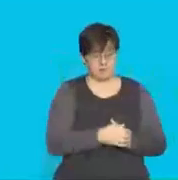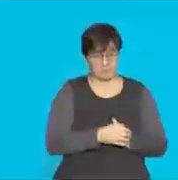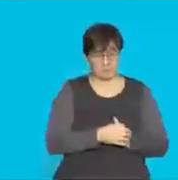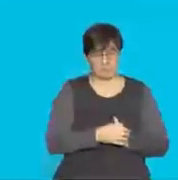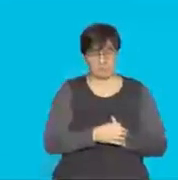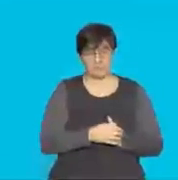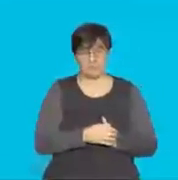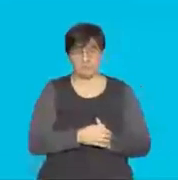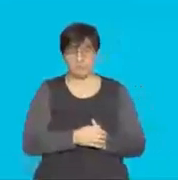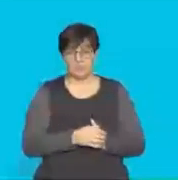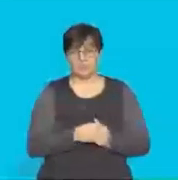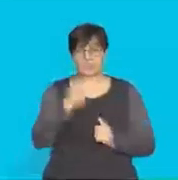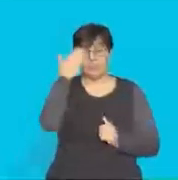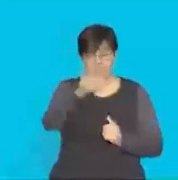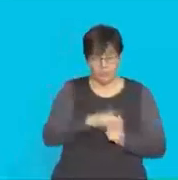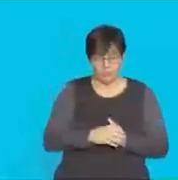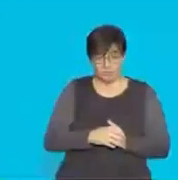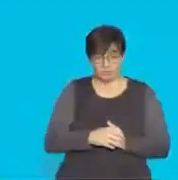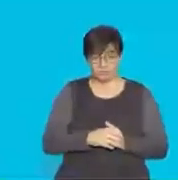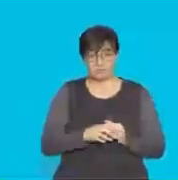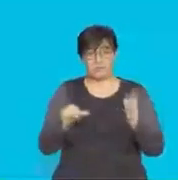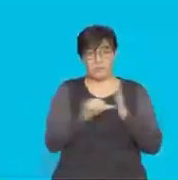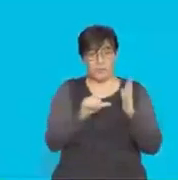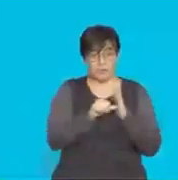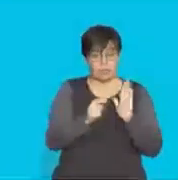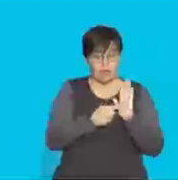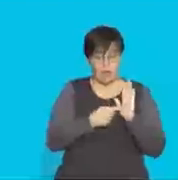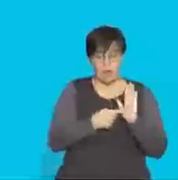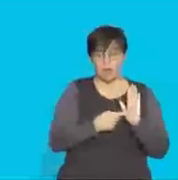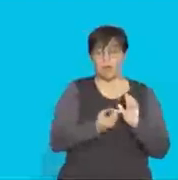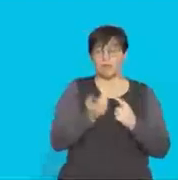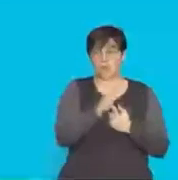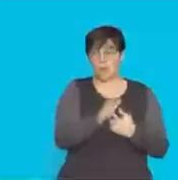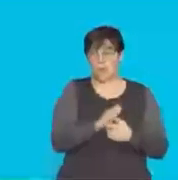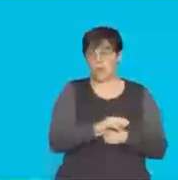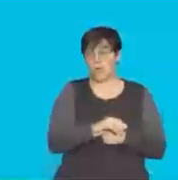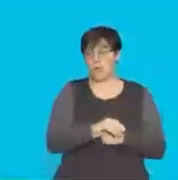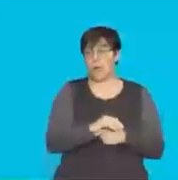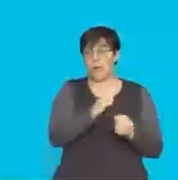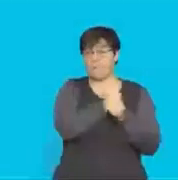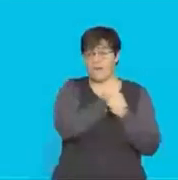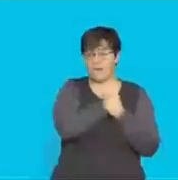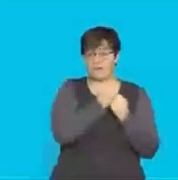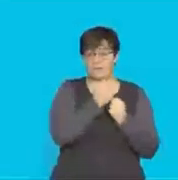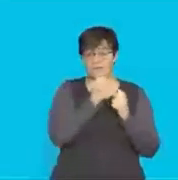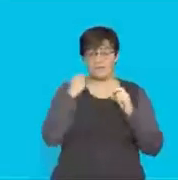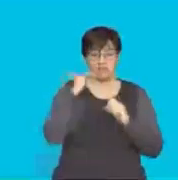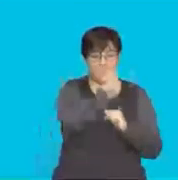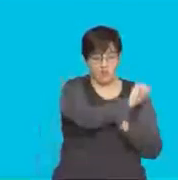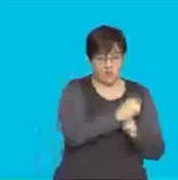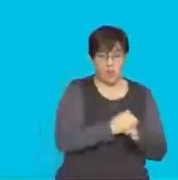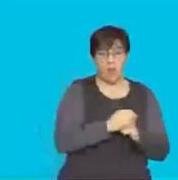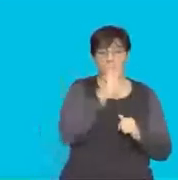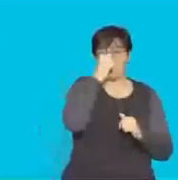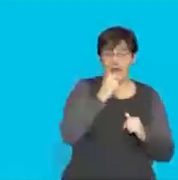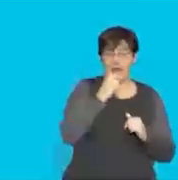question is. As we note, there is an important mark given for showing the genotypes of the parents, and that's black fur on